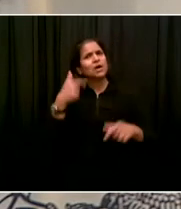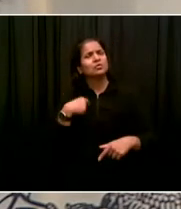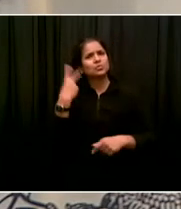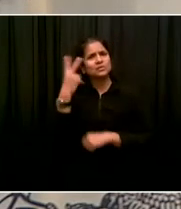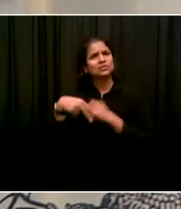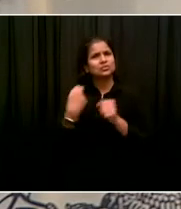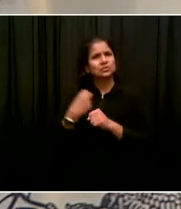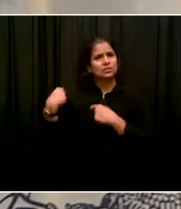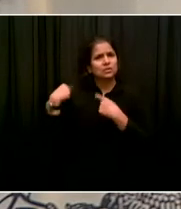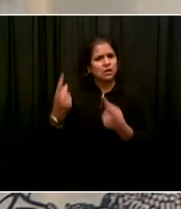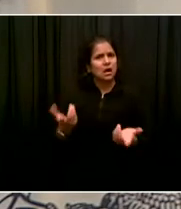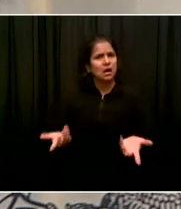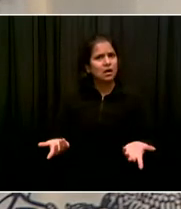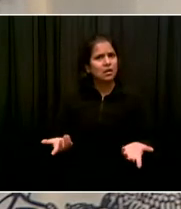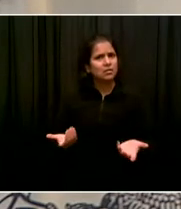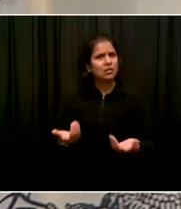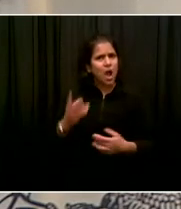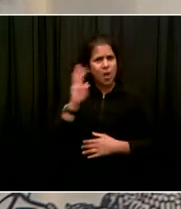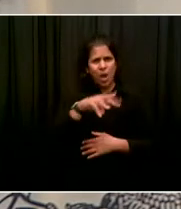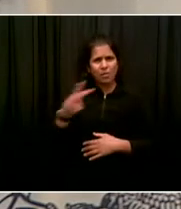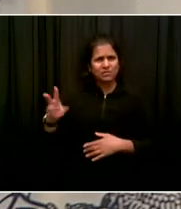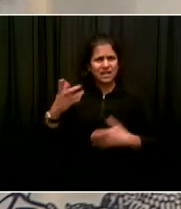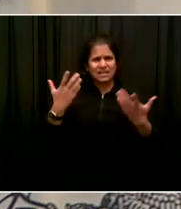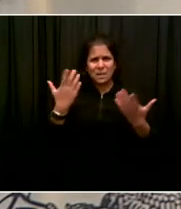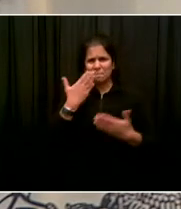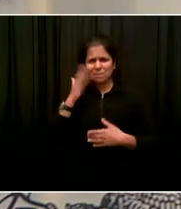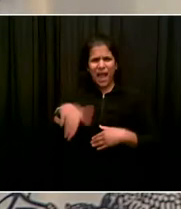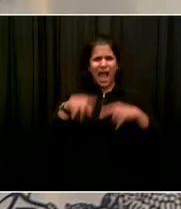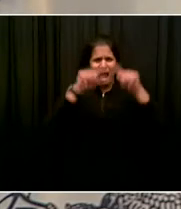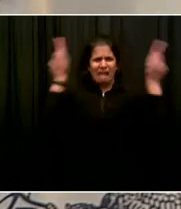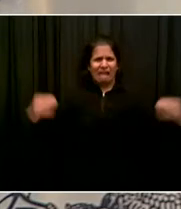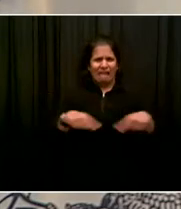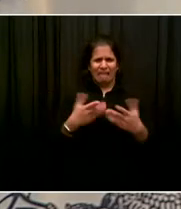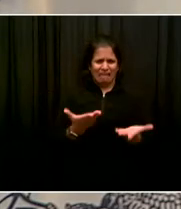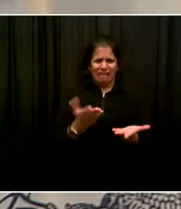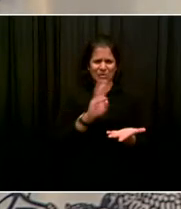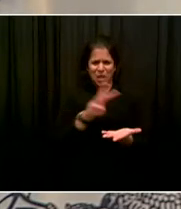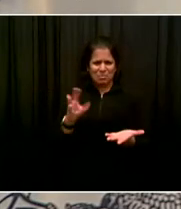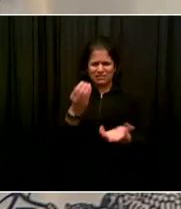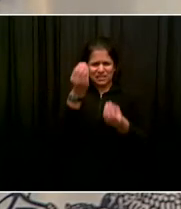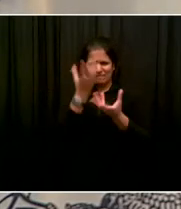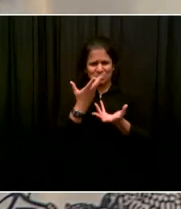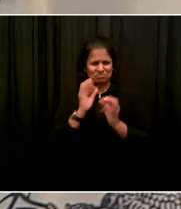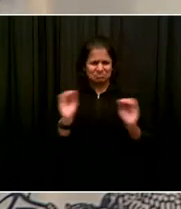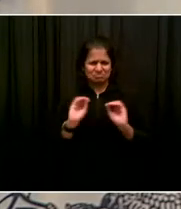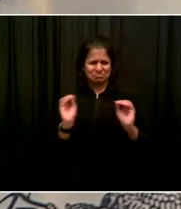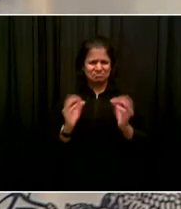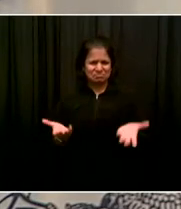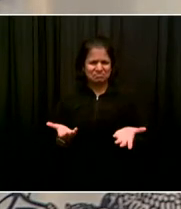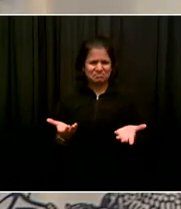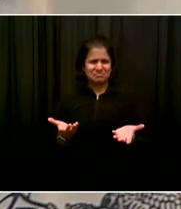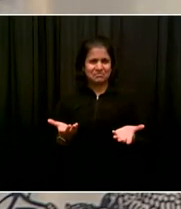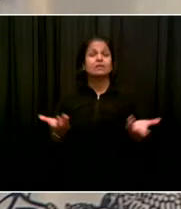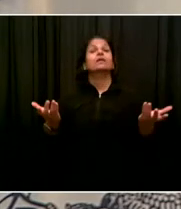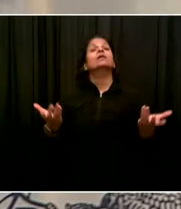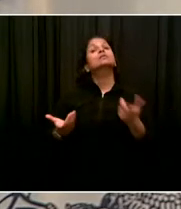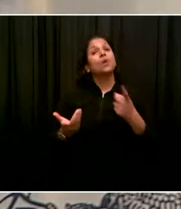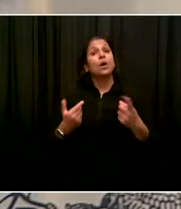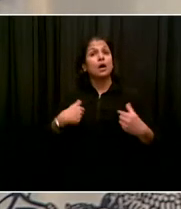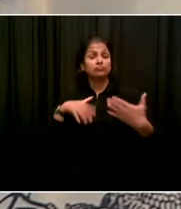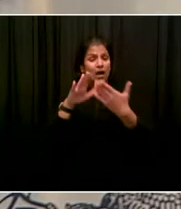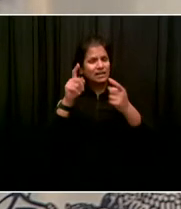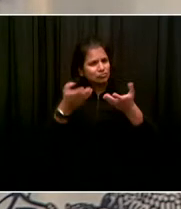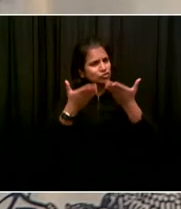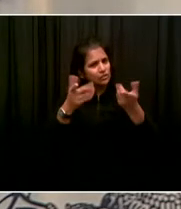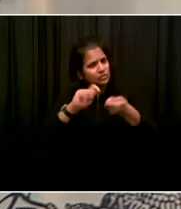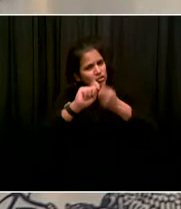run testing facilities online. But to the emergence of, and if that could be addressed or fixed, I think that would help a lot